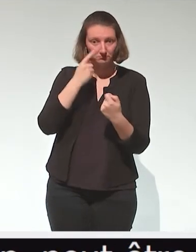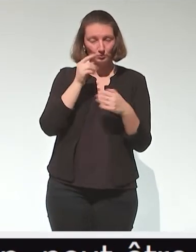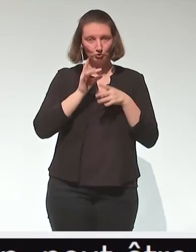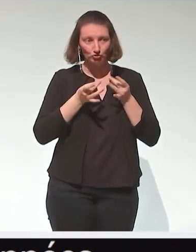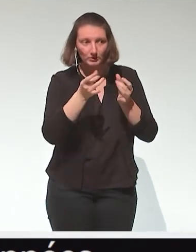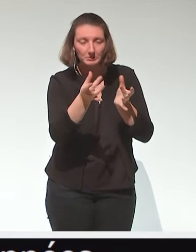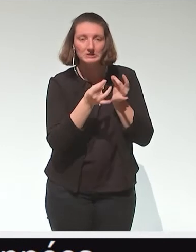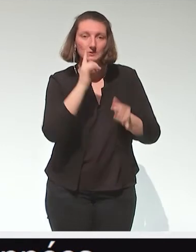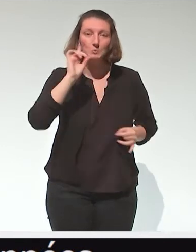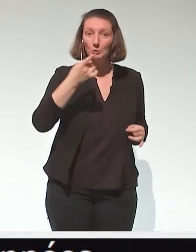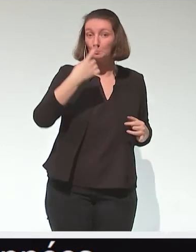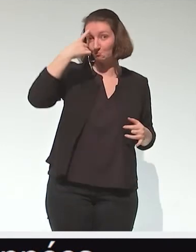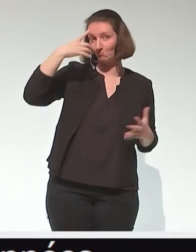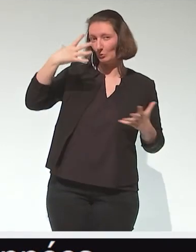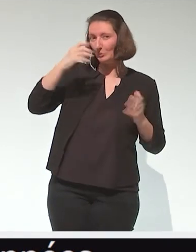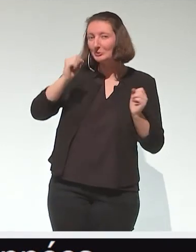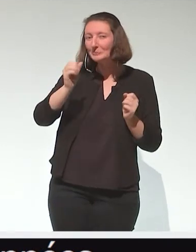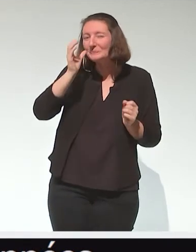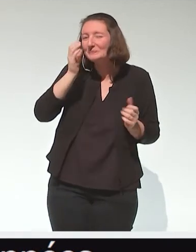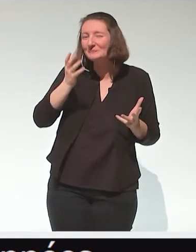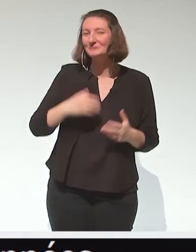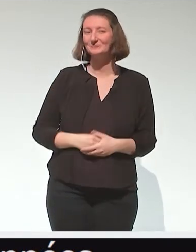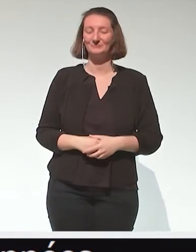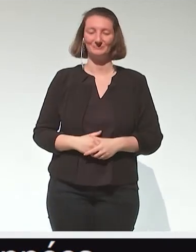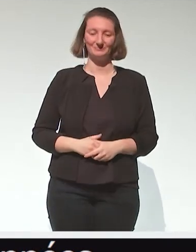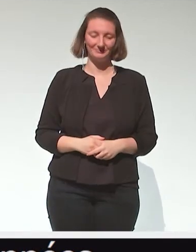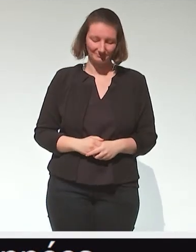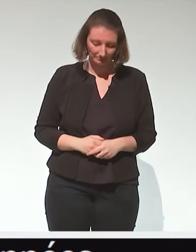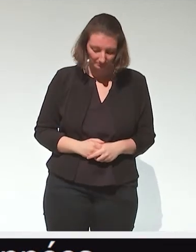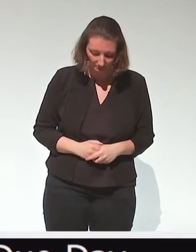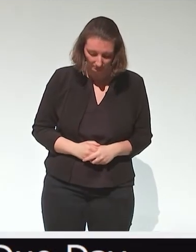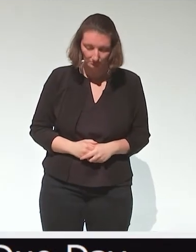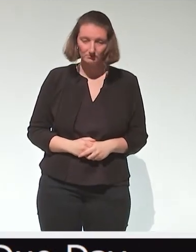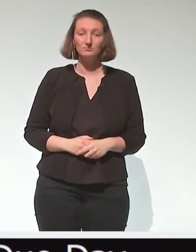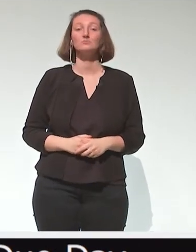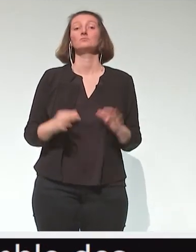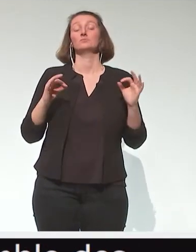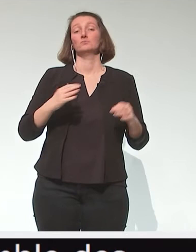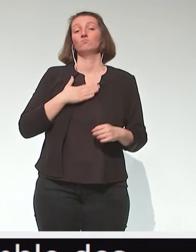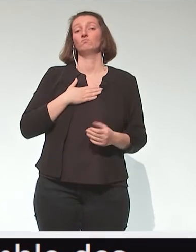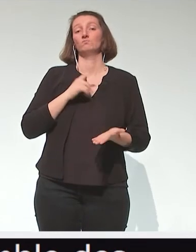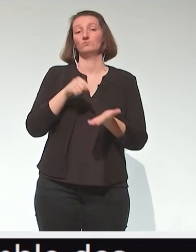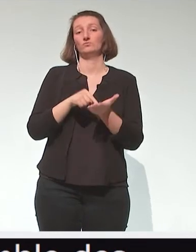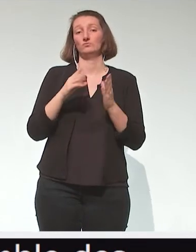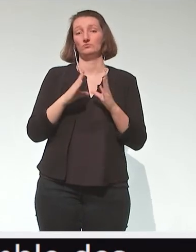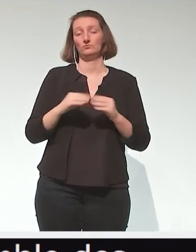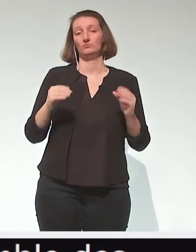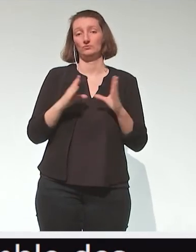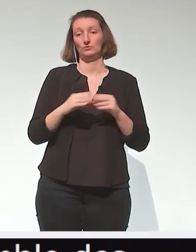a help to make all the publics aware of the problem? What can you tell us for